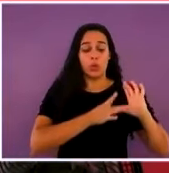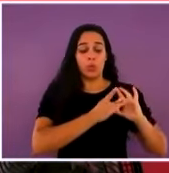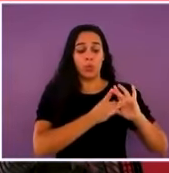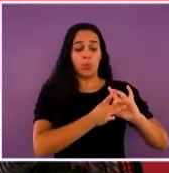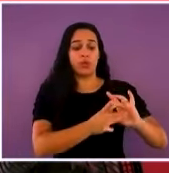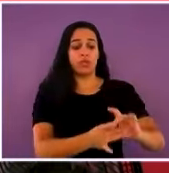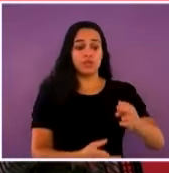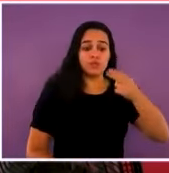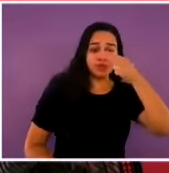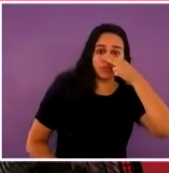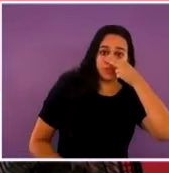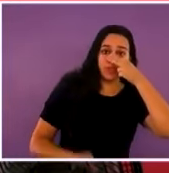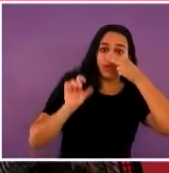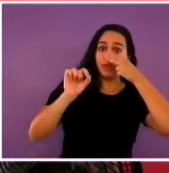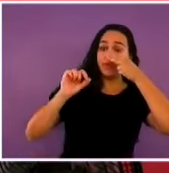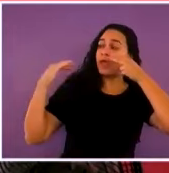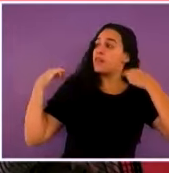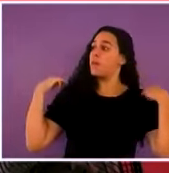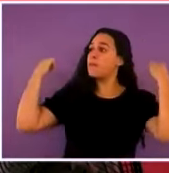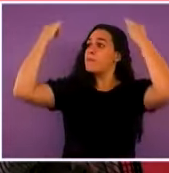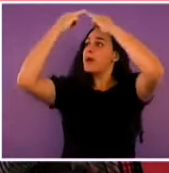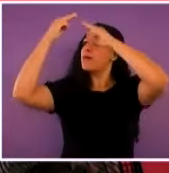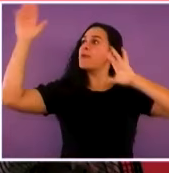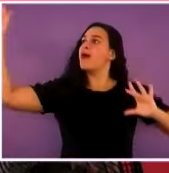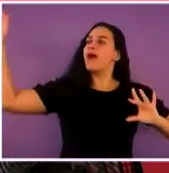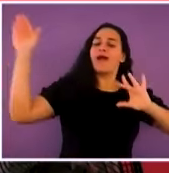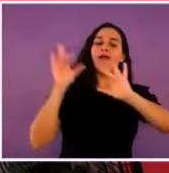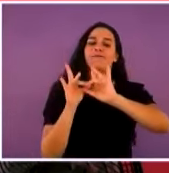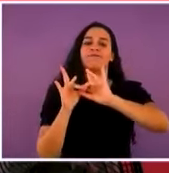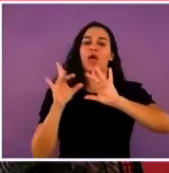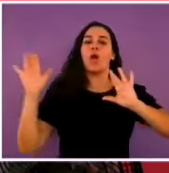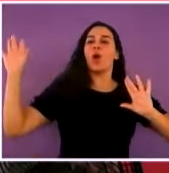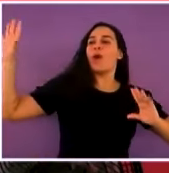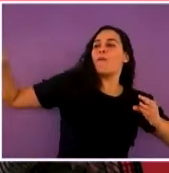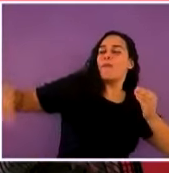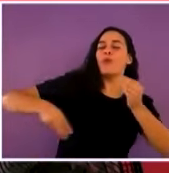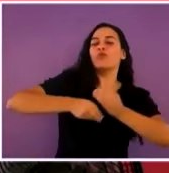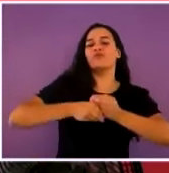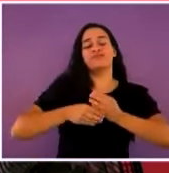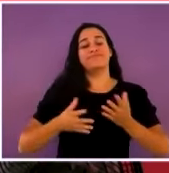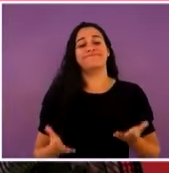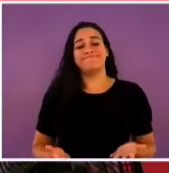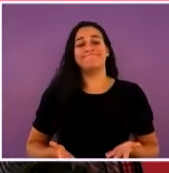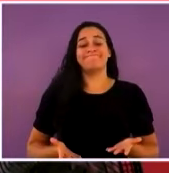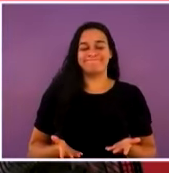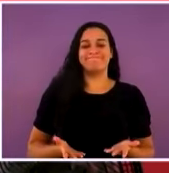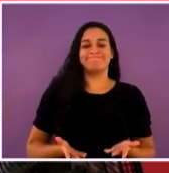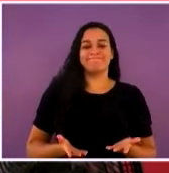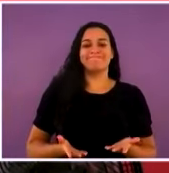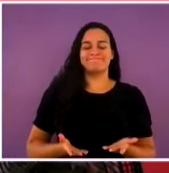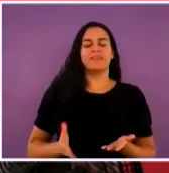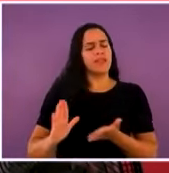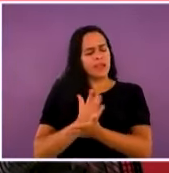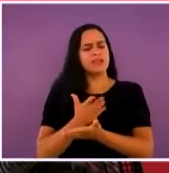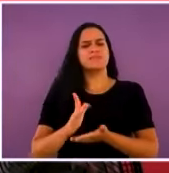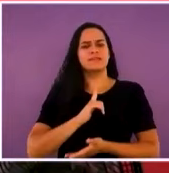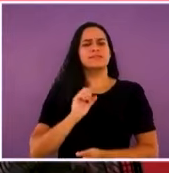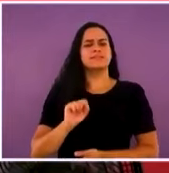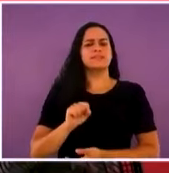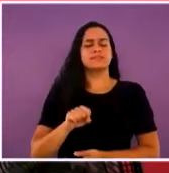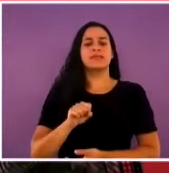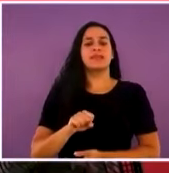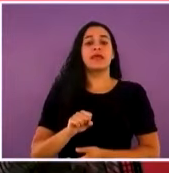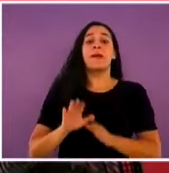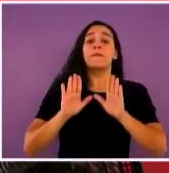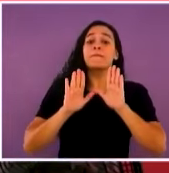palavras do Papa. Rather than making the effort of trying to understand what he says according to his own